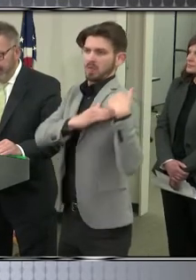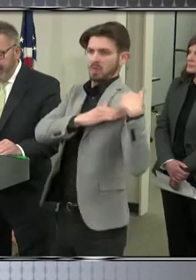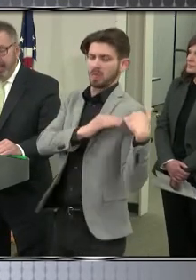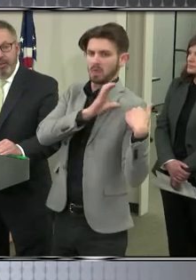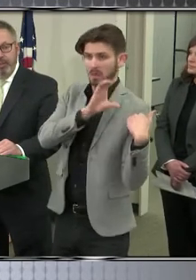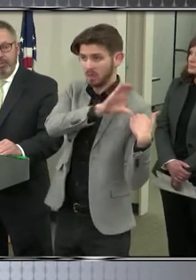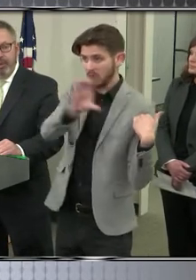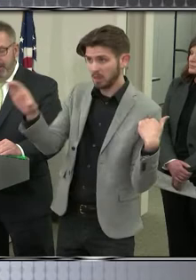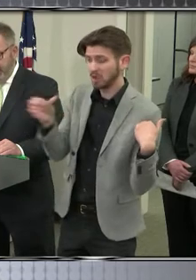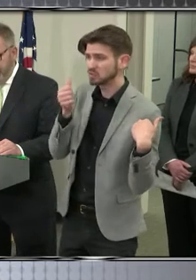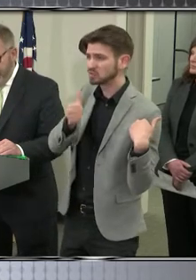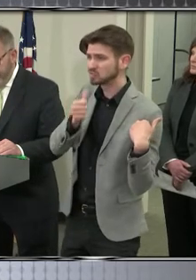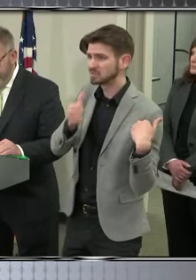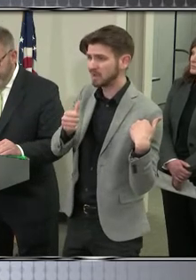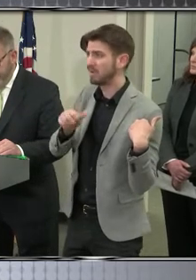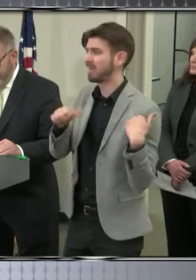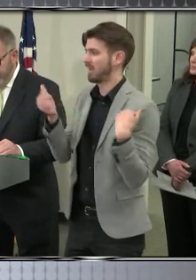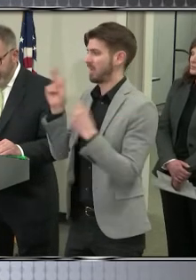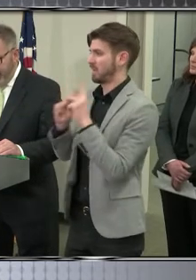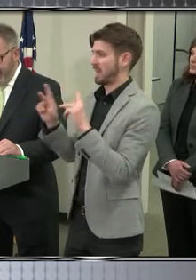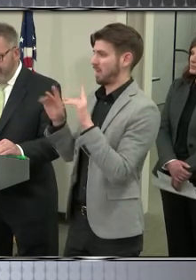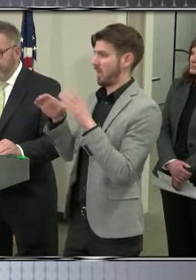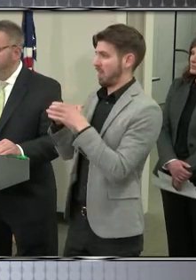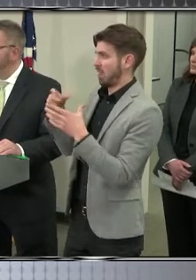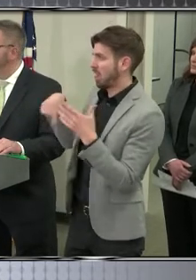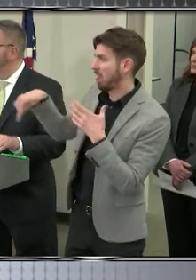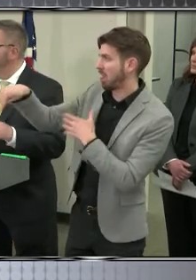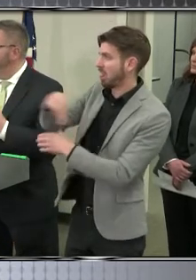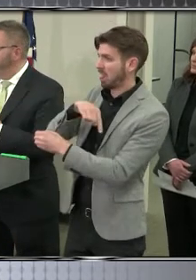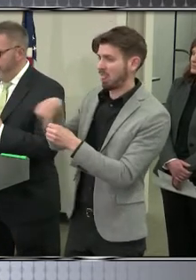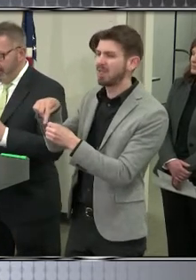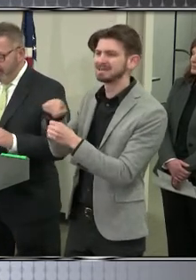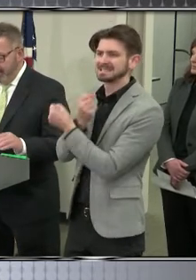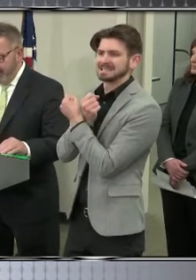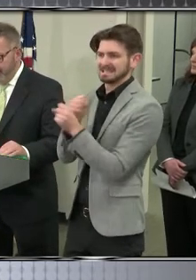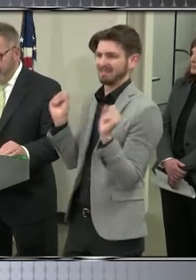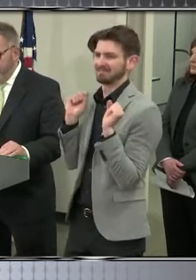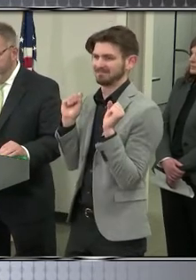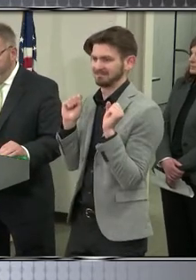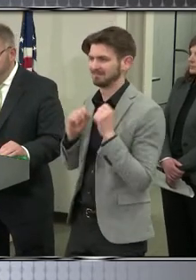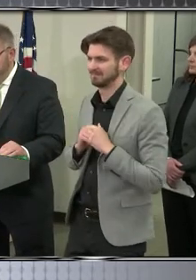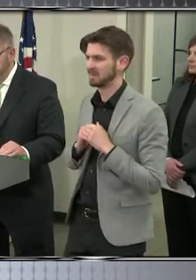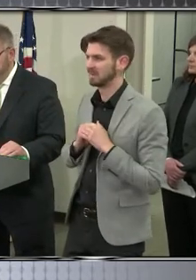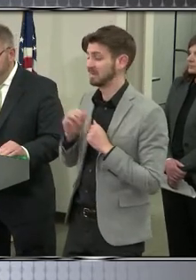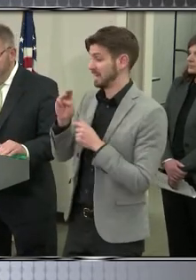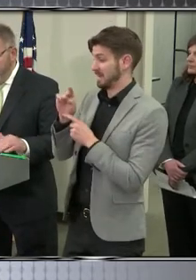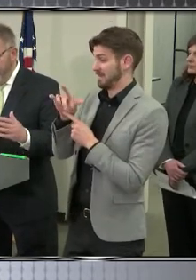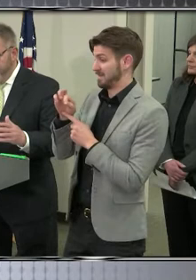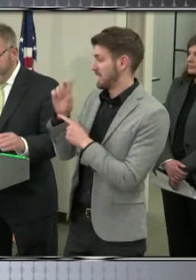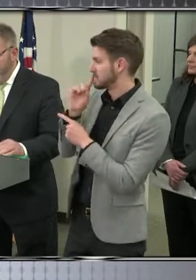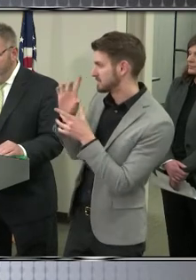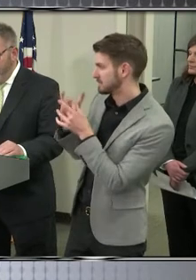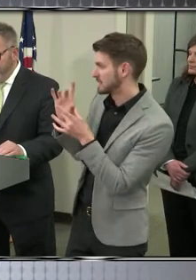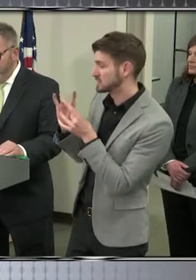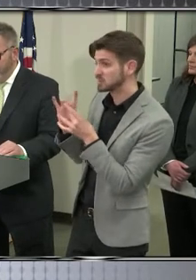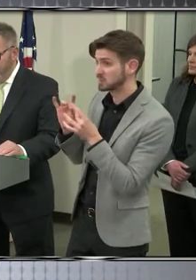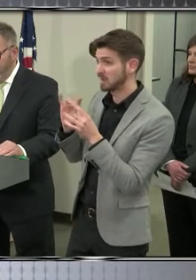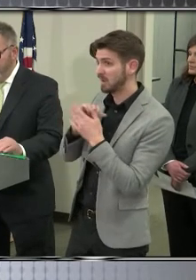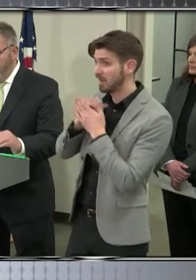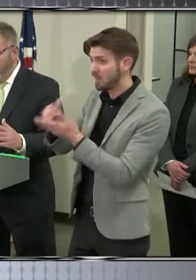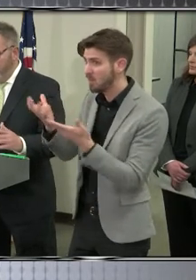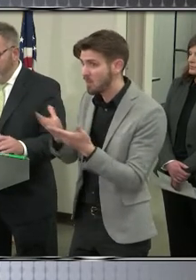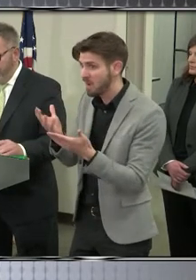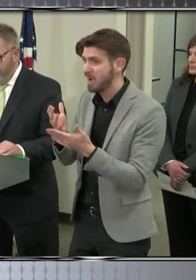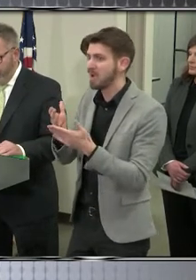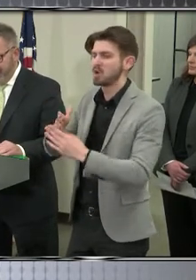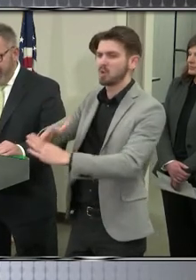ourselves and those around us healthy. And that starts with, as the mayor said, prevention. We have some medical experts here that